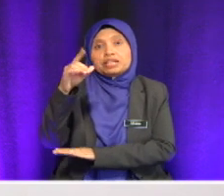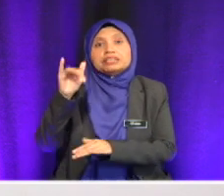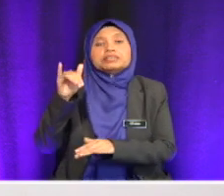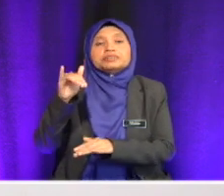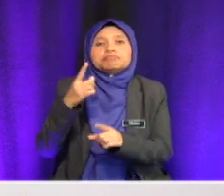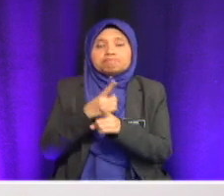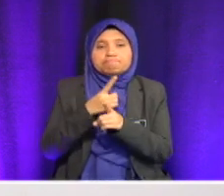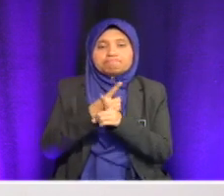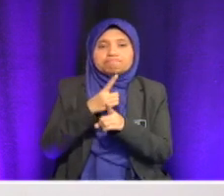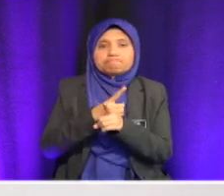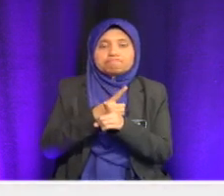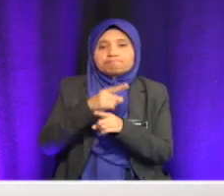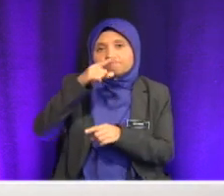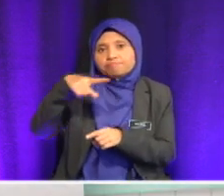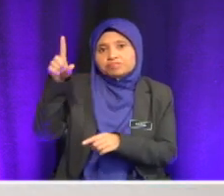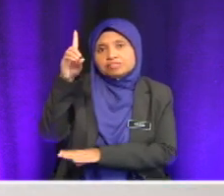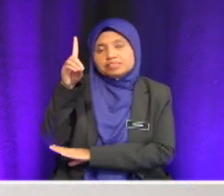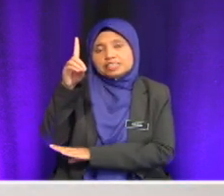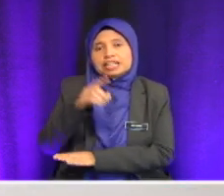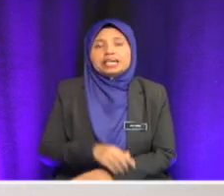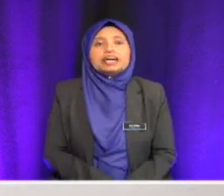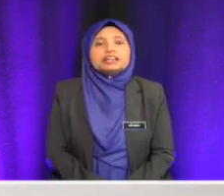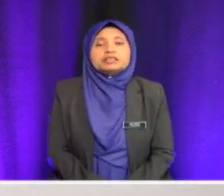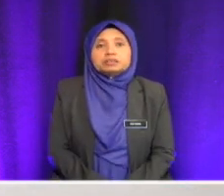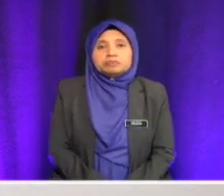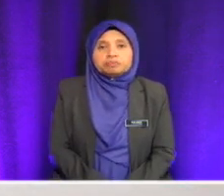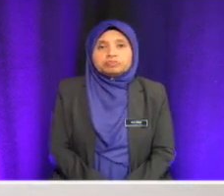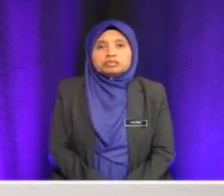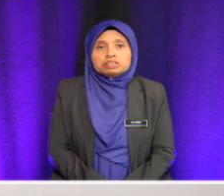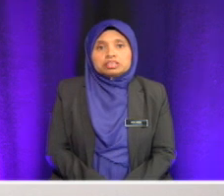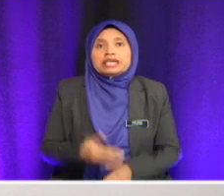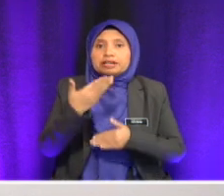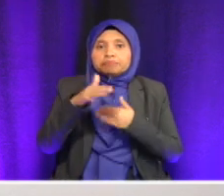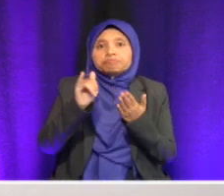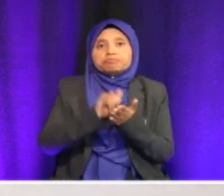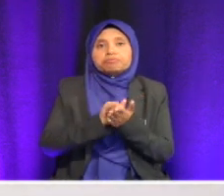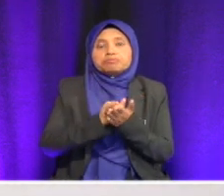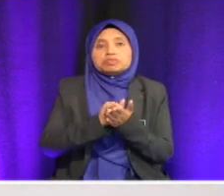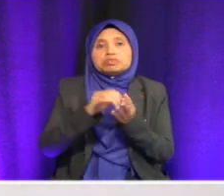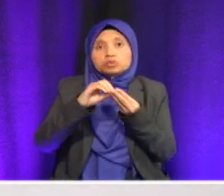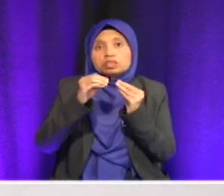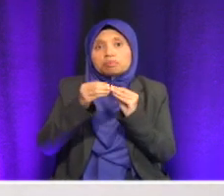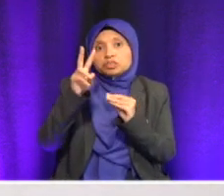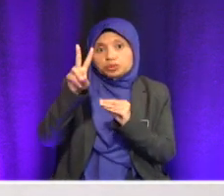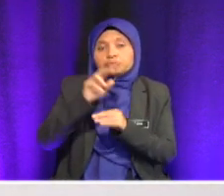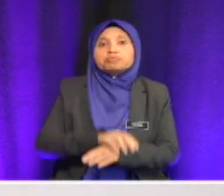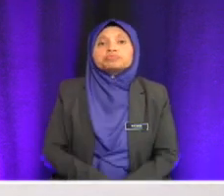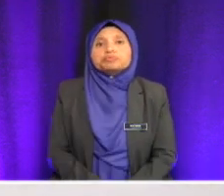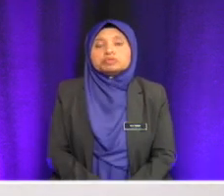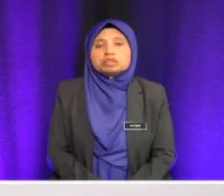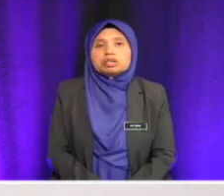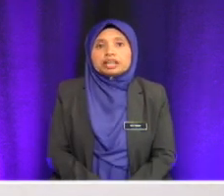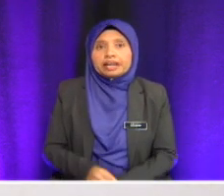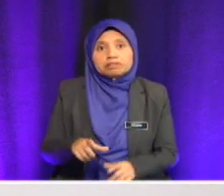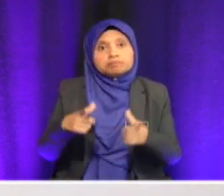Yes! The answer is D. Well done, Shamimi. Thank job. you. Good job. Okay, and what's next, teacher? All right, so let's go to the next question. Can I have another